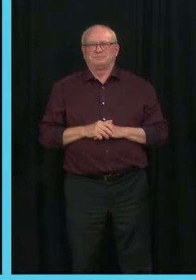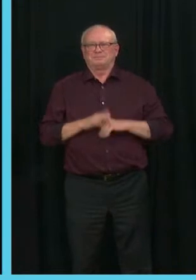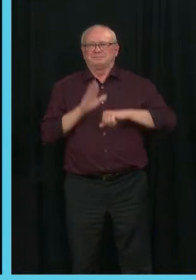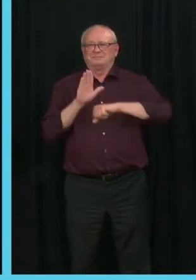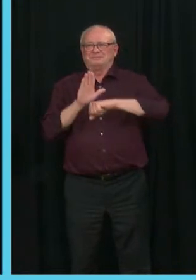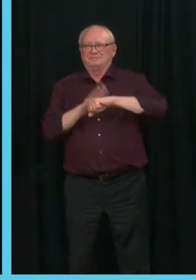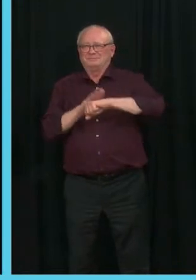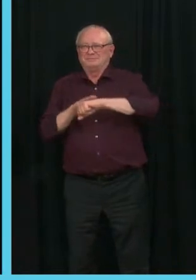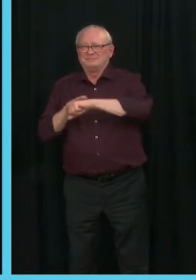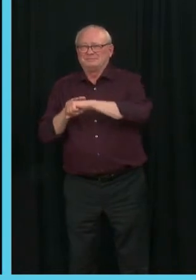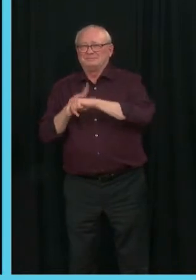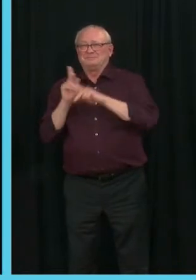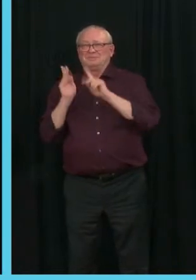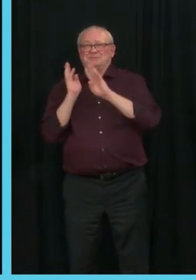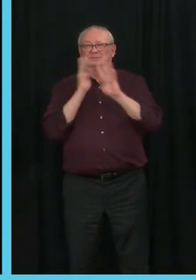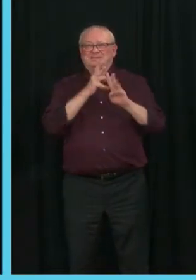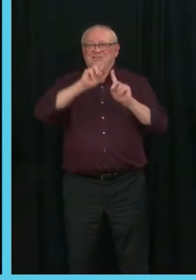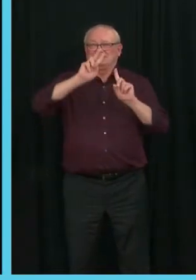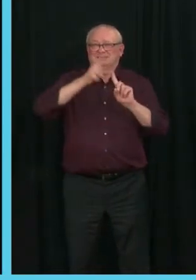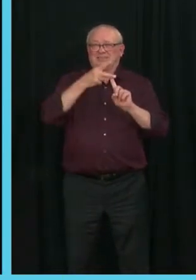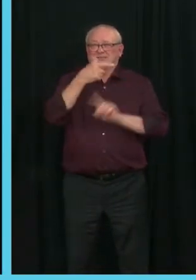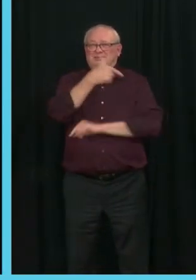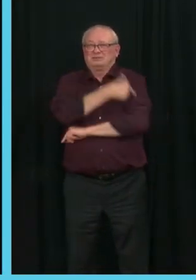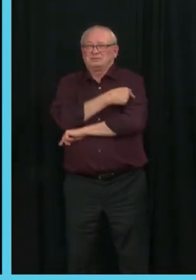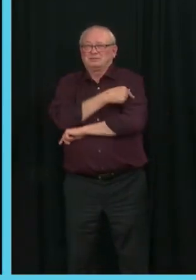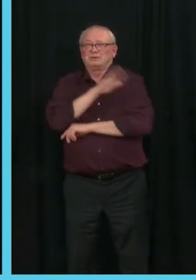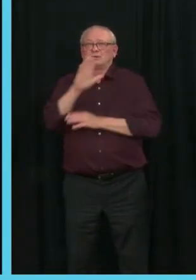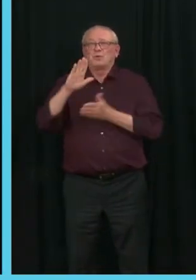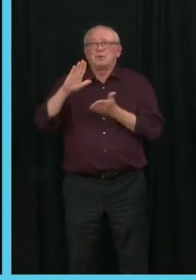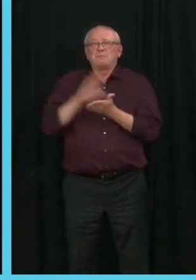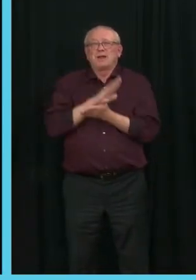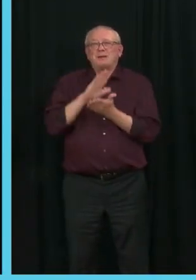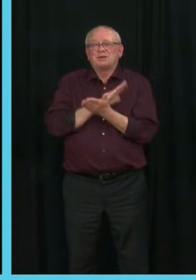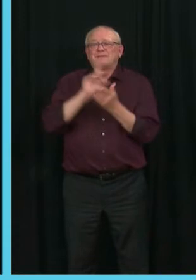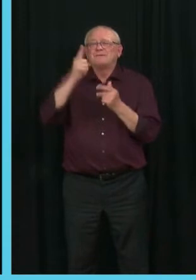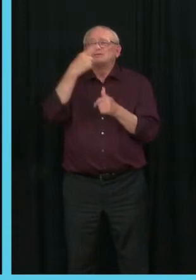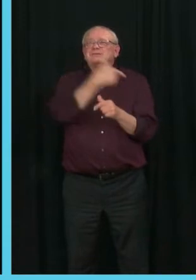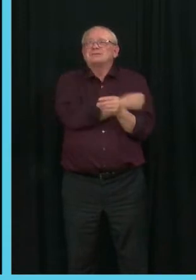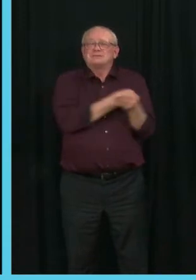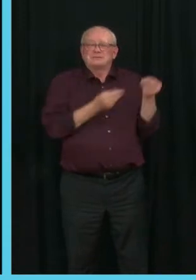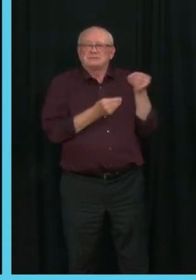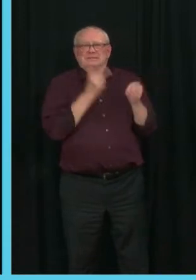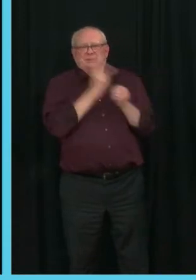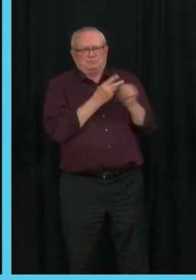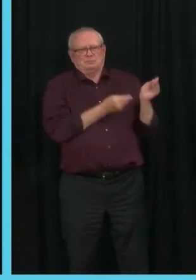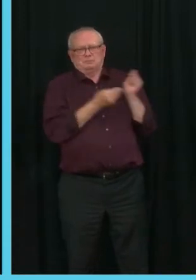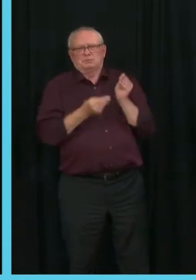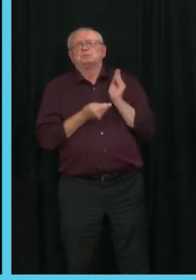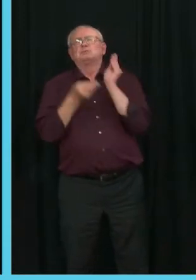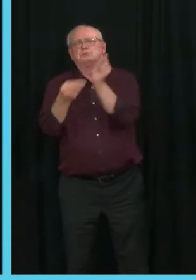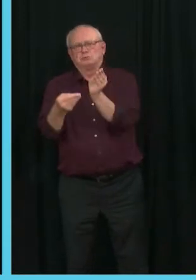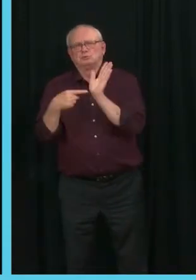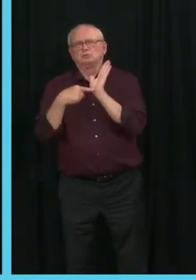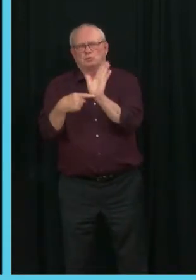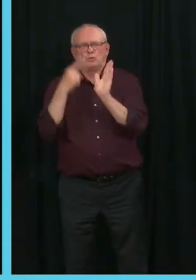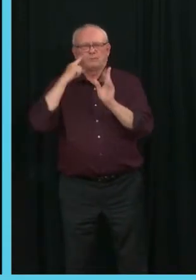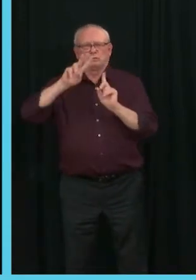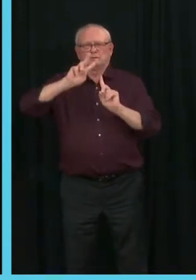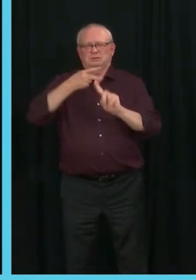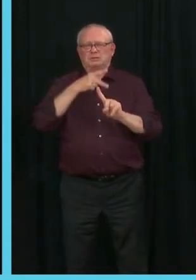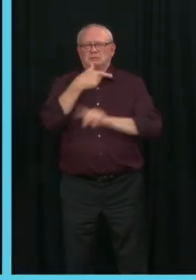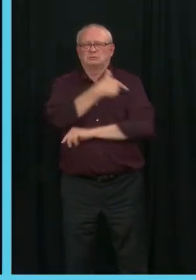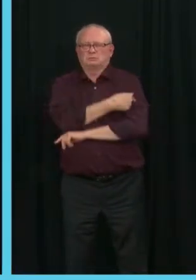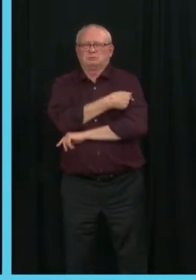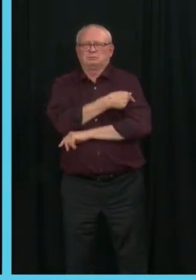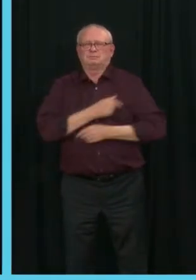copy of the immunization record that you got from your first dose. And if you've already received both doses outside of